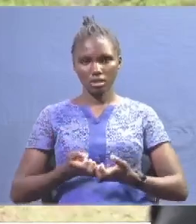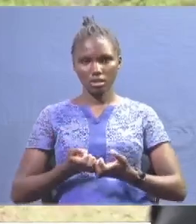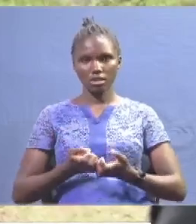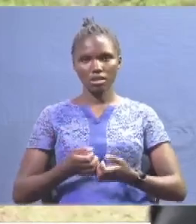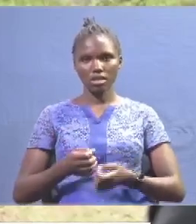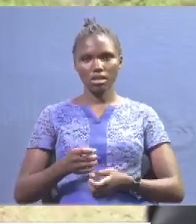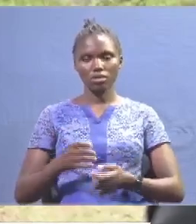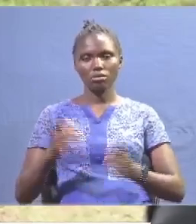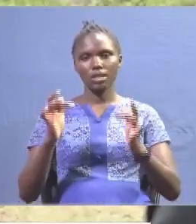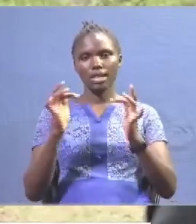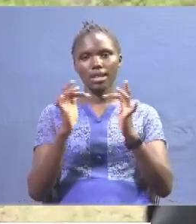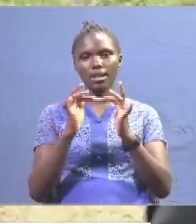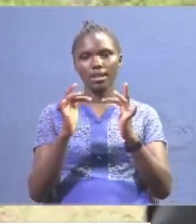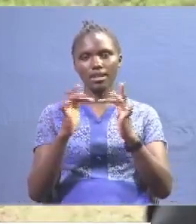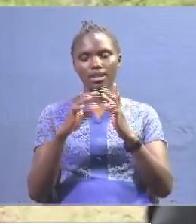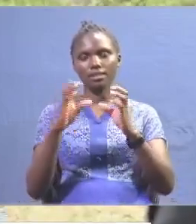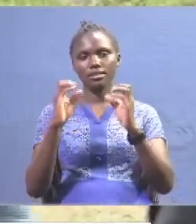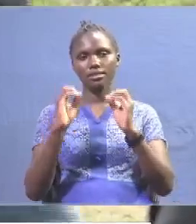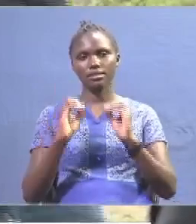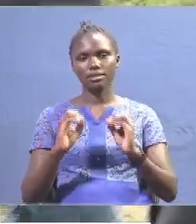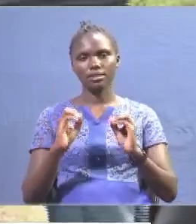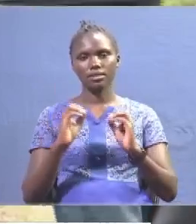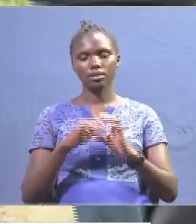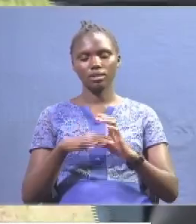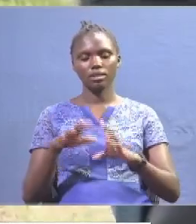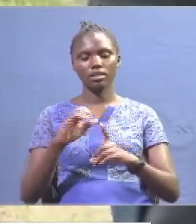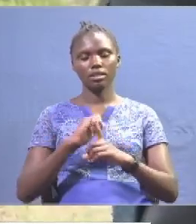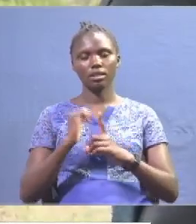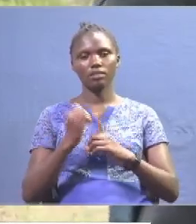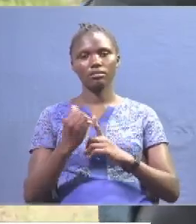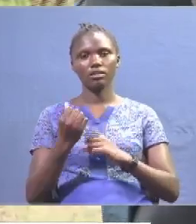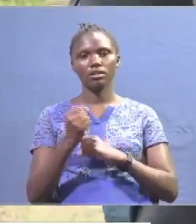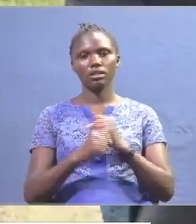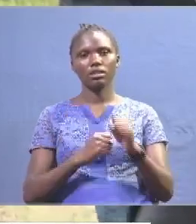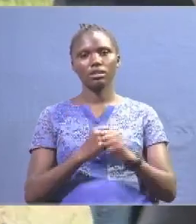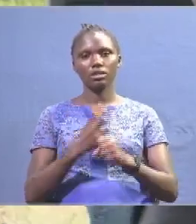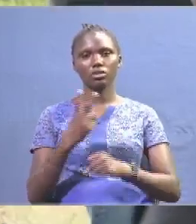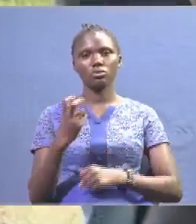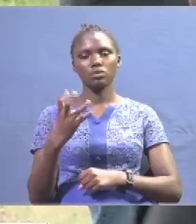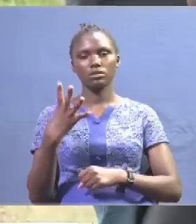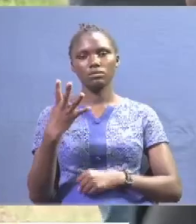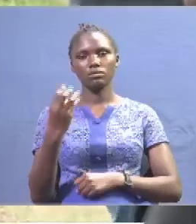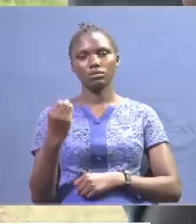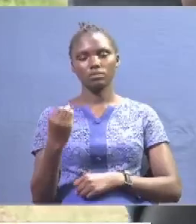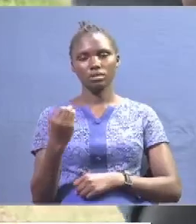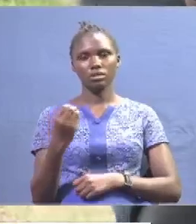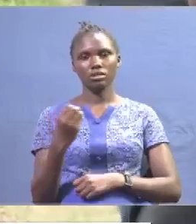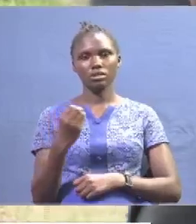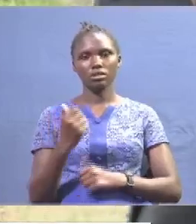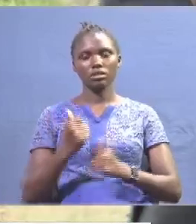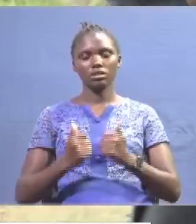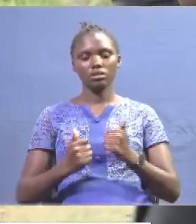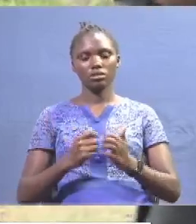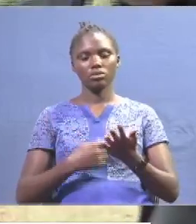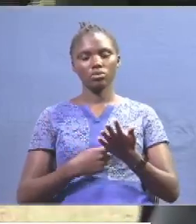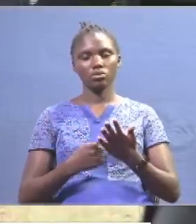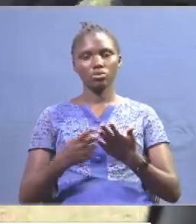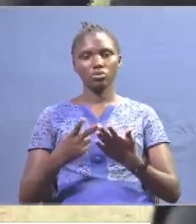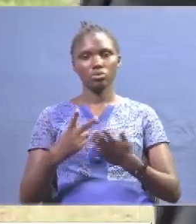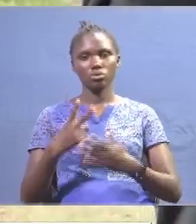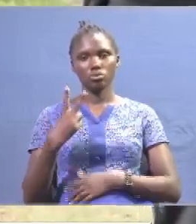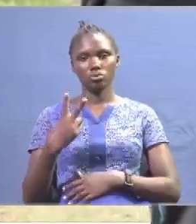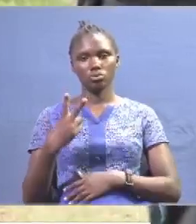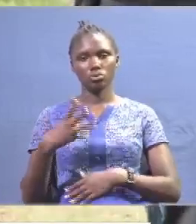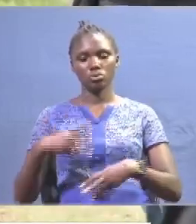company that's generating net zero into the environment by 2050. And we're doing this in two ways. On the demand side